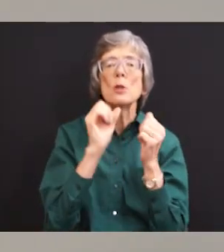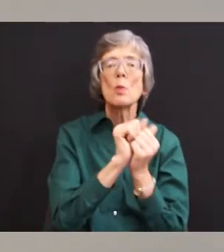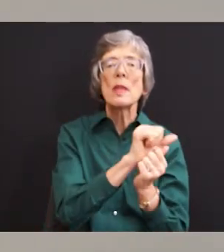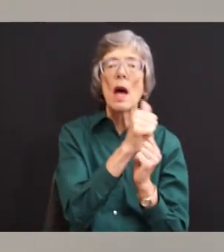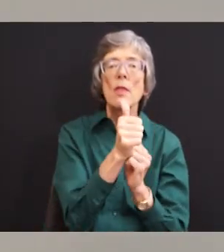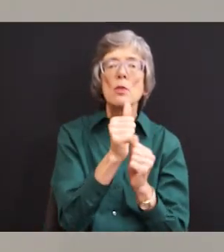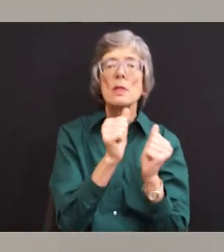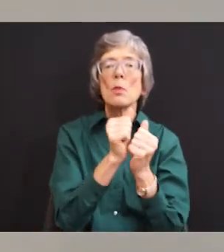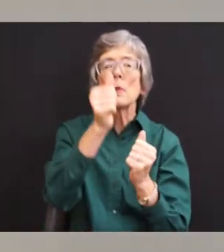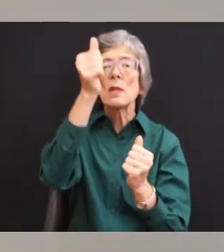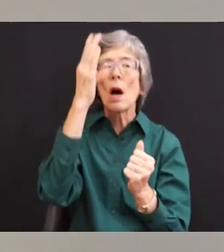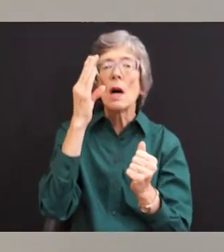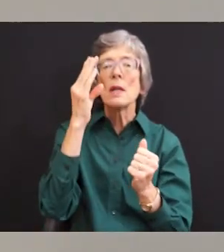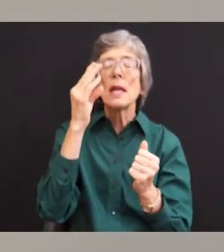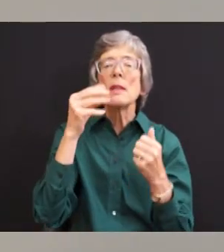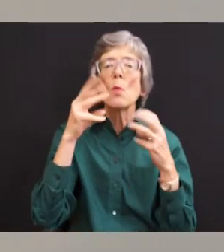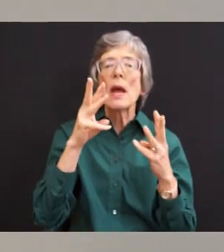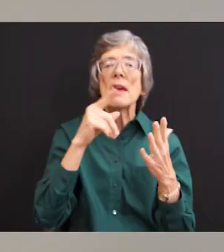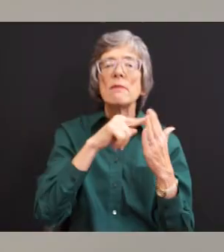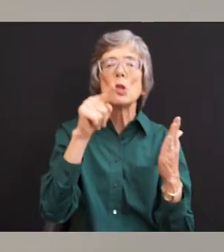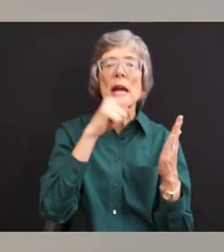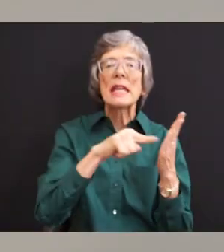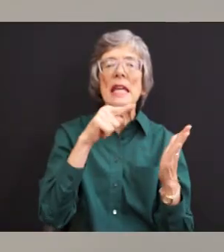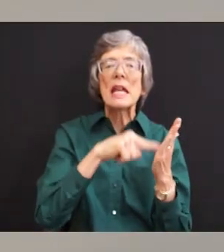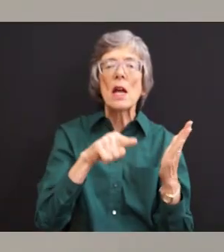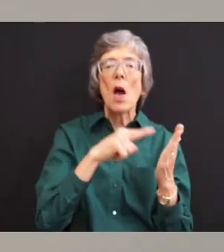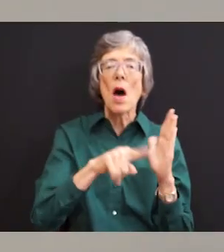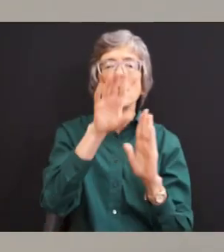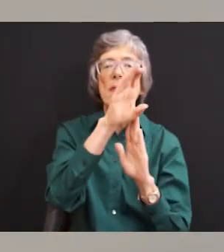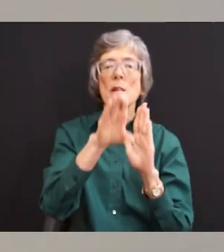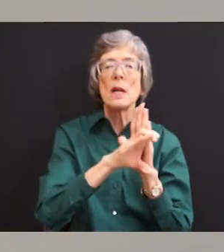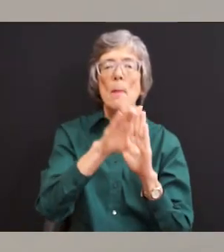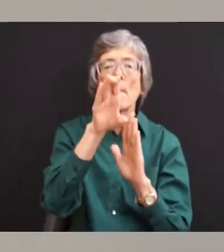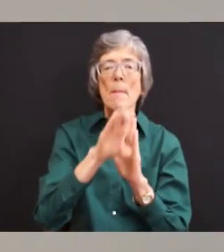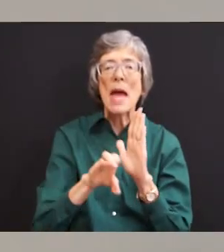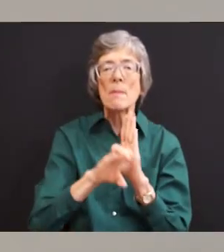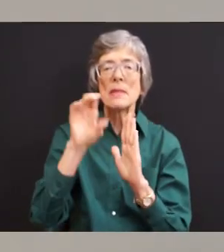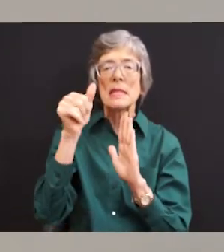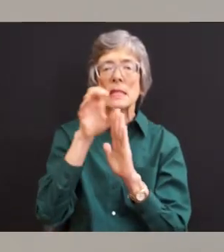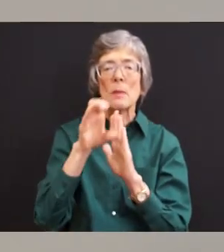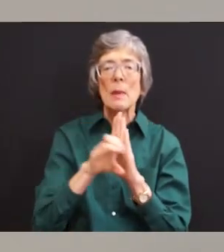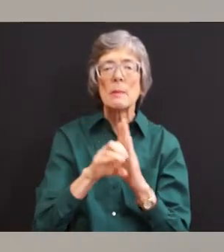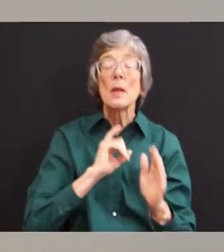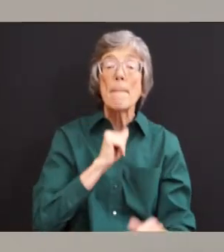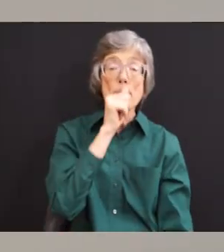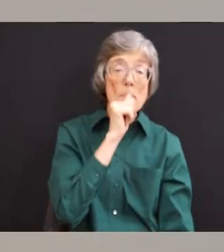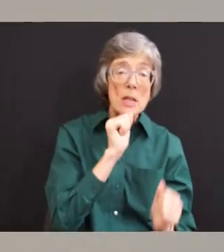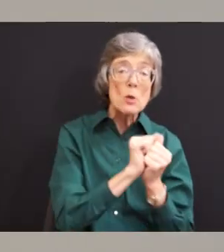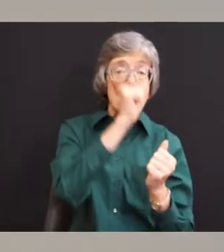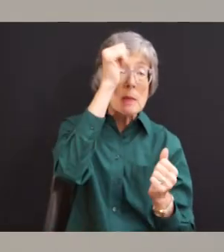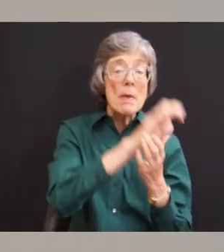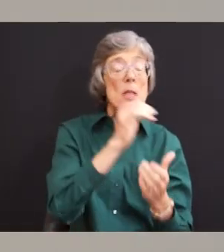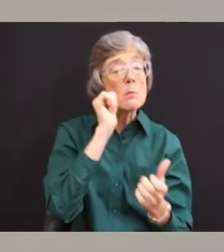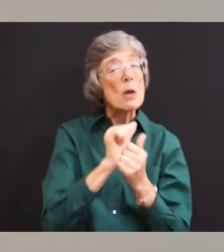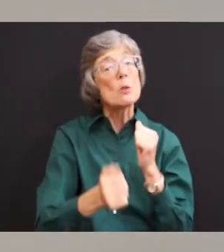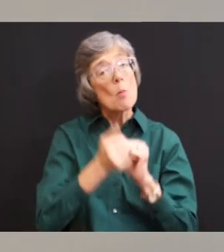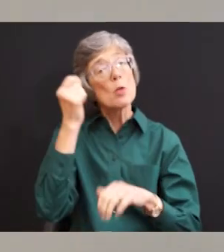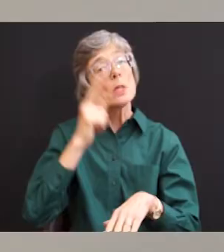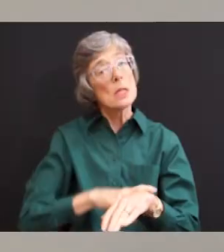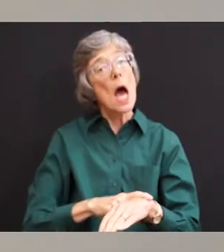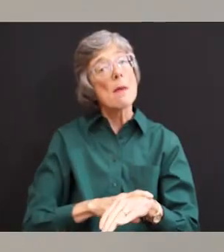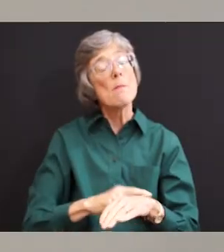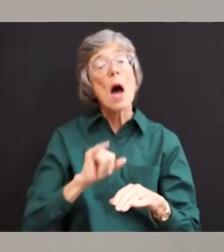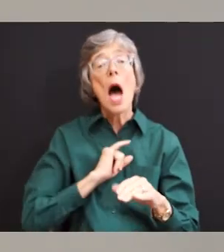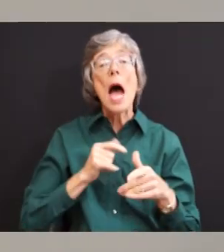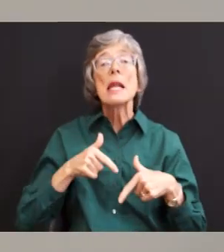God, in terms of checking off the commandments list? I'm patient with my spouse most of the time. I let that